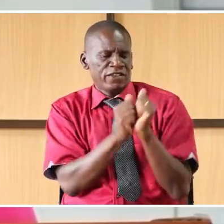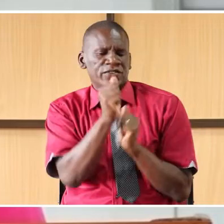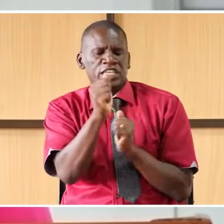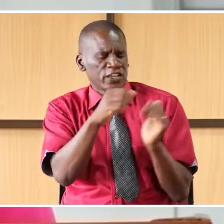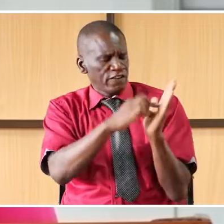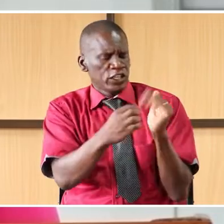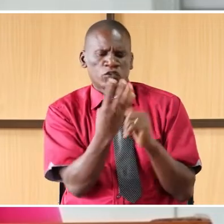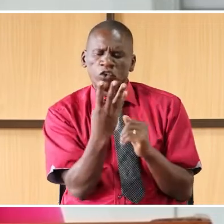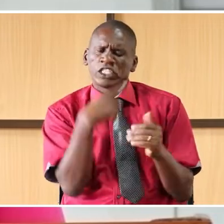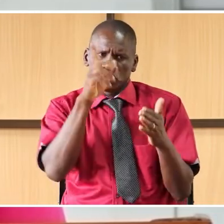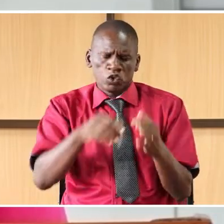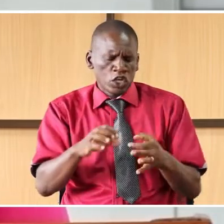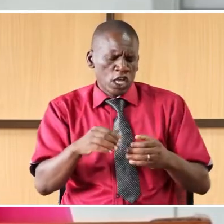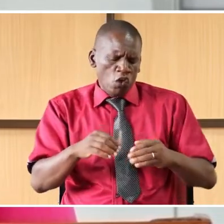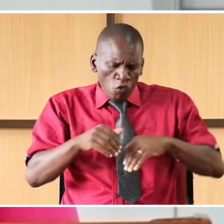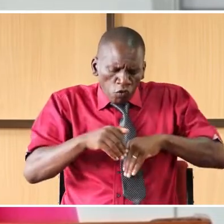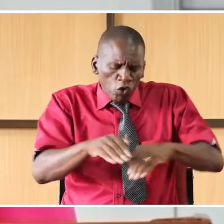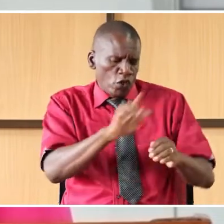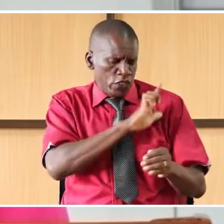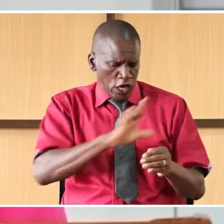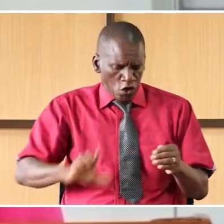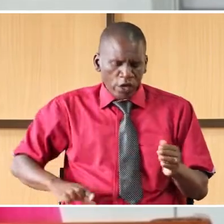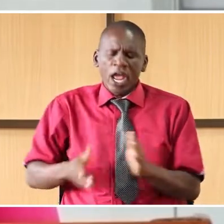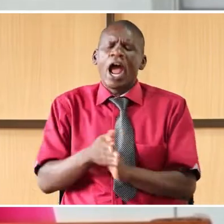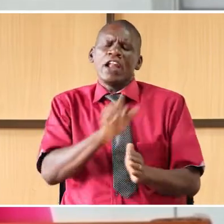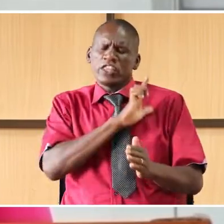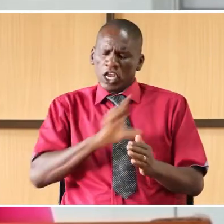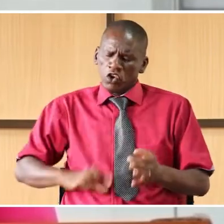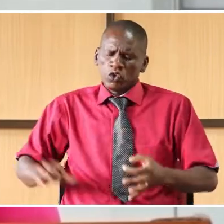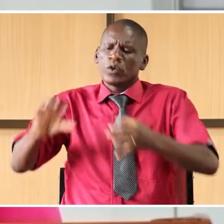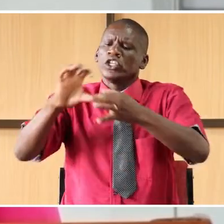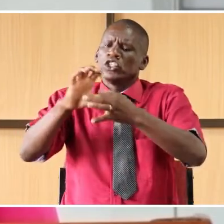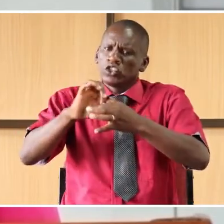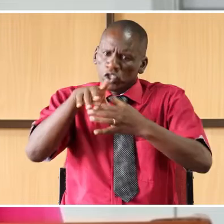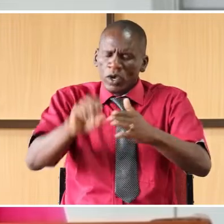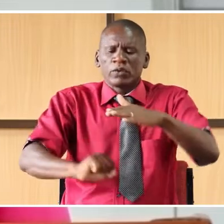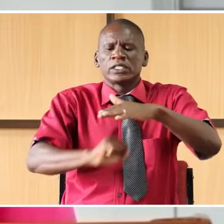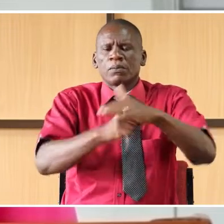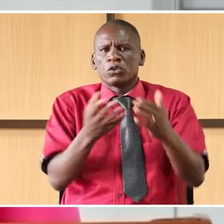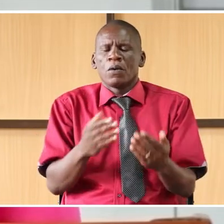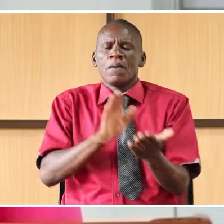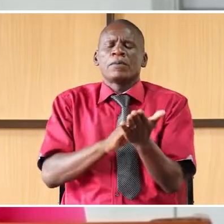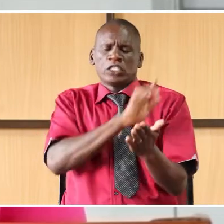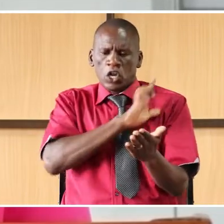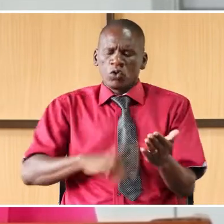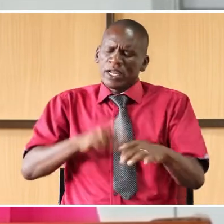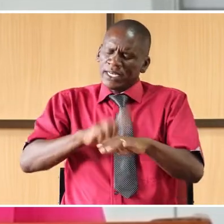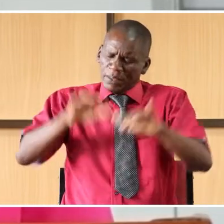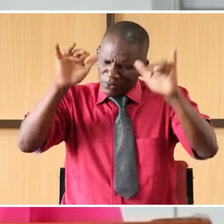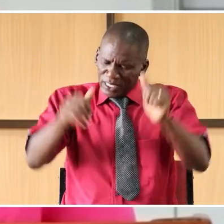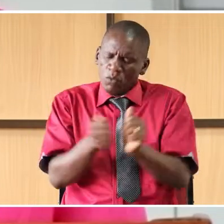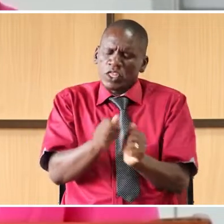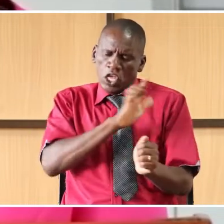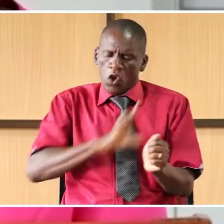says, abide in the Lord, and he will abide in you. Praise God. When we abide in him and he abides